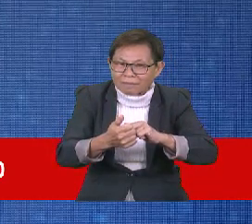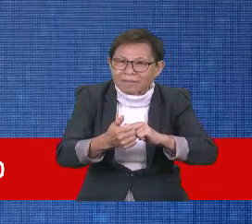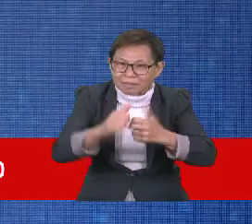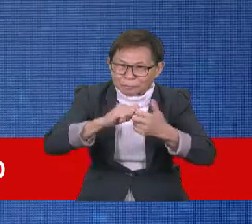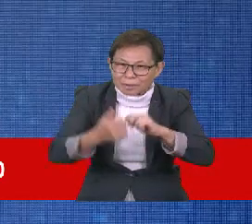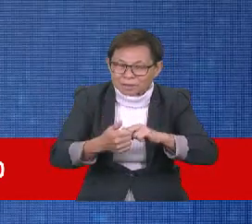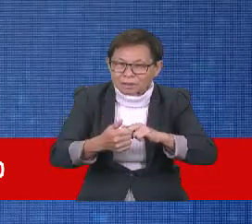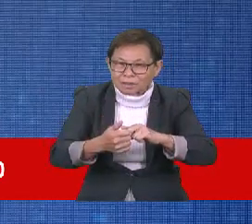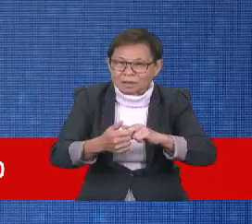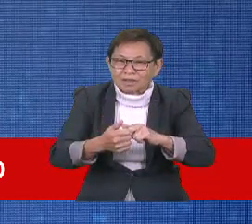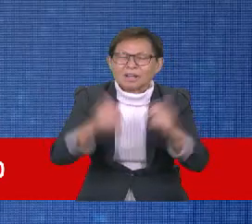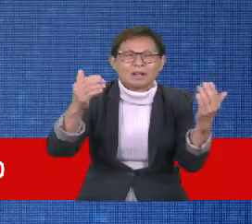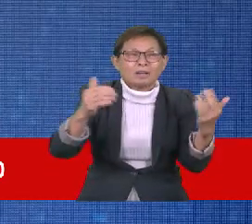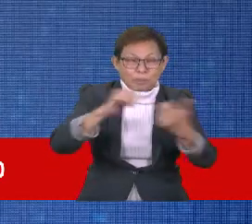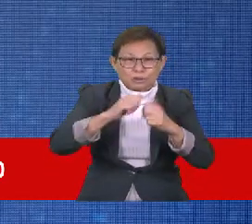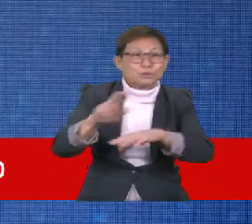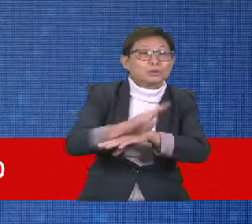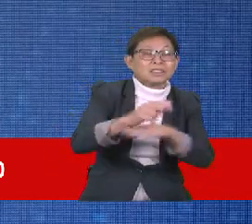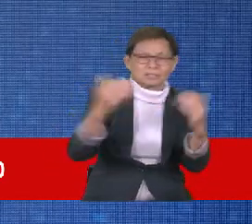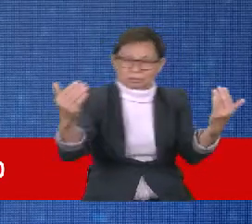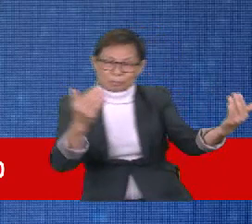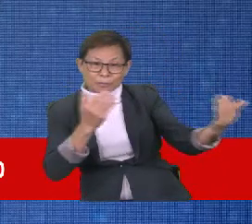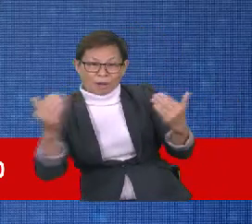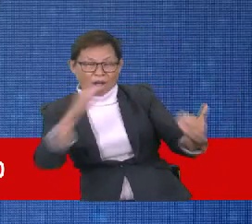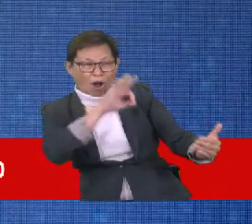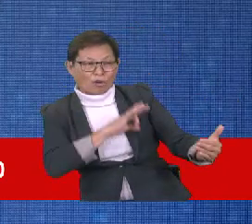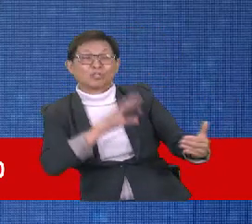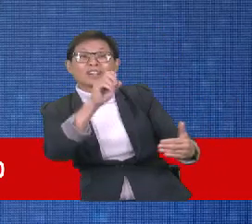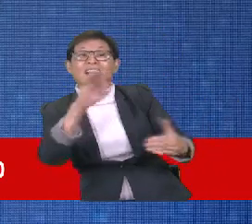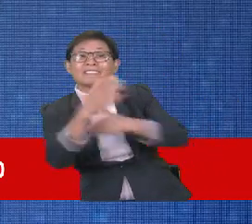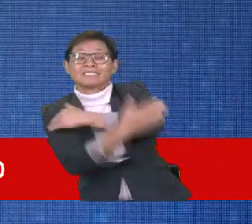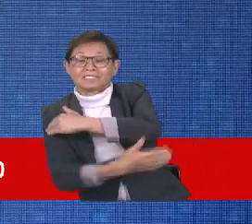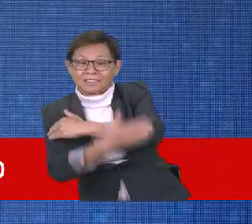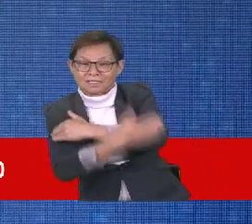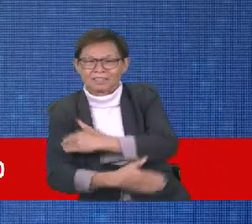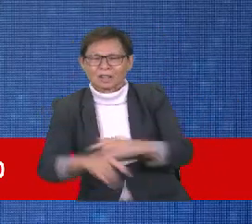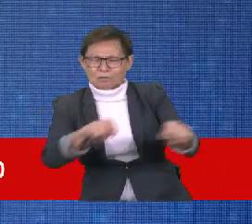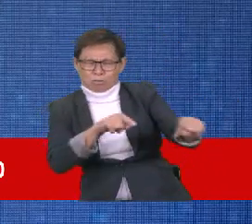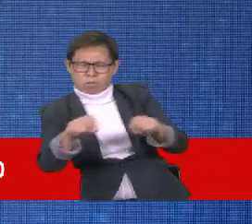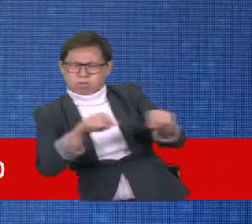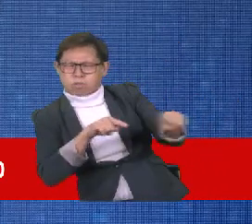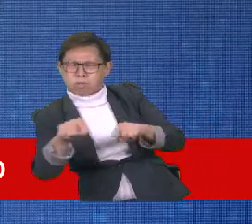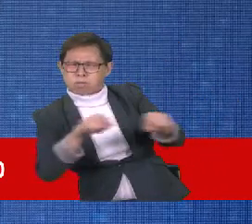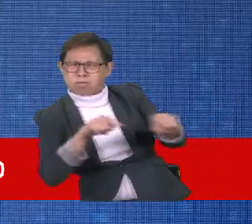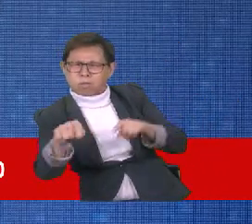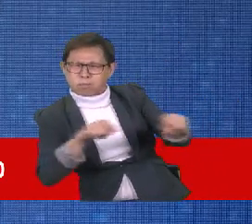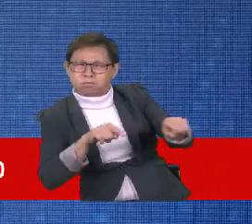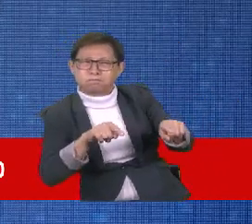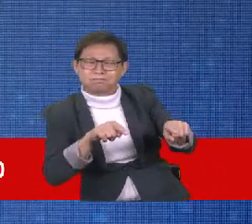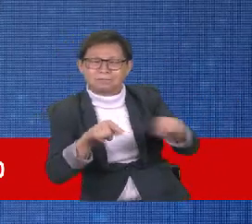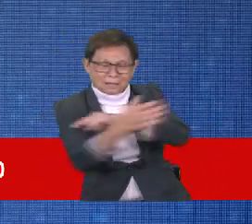by using this comparative advantage of countries. Those days we compete against each other. If there's a